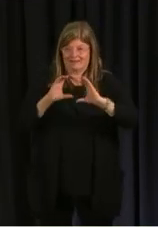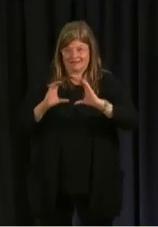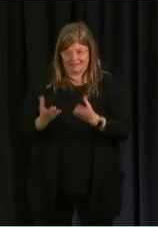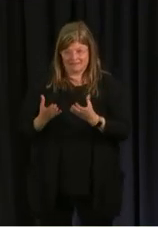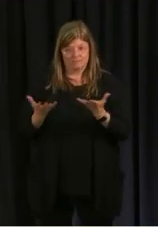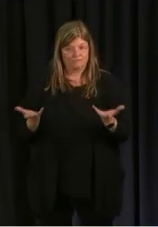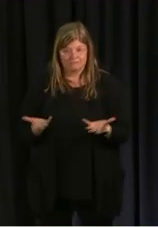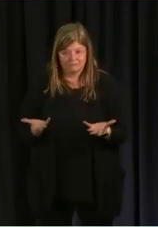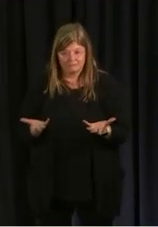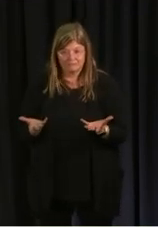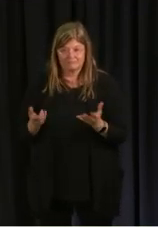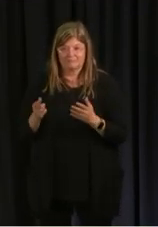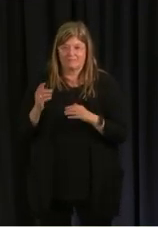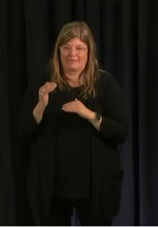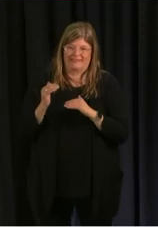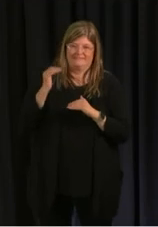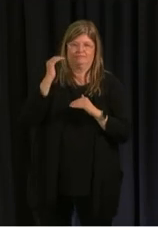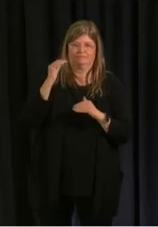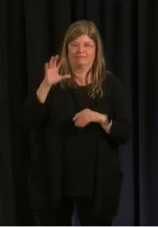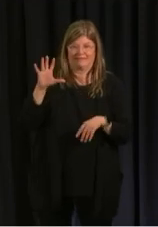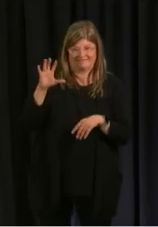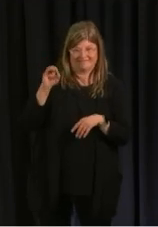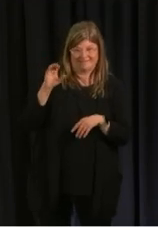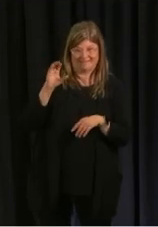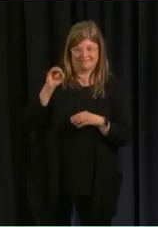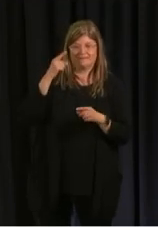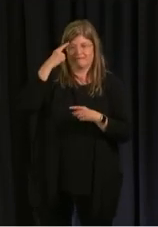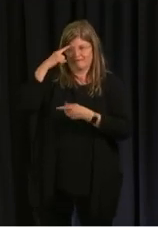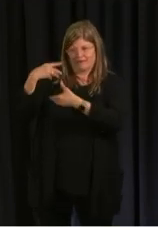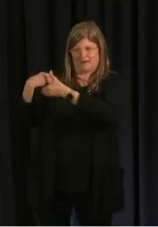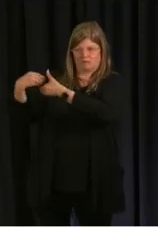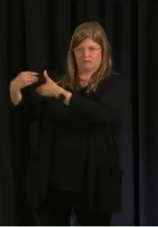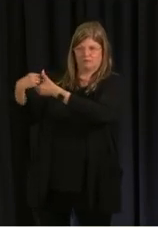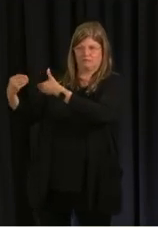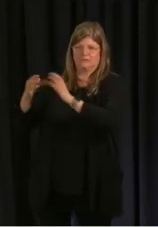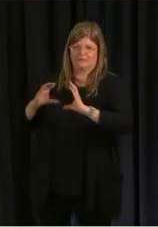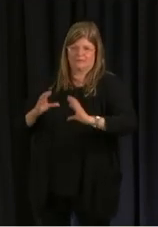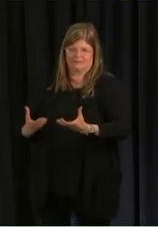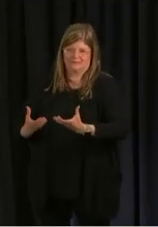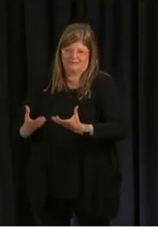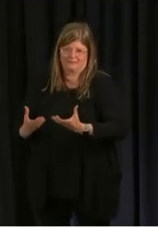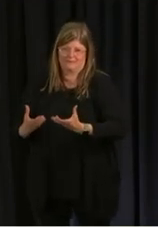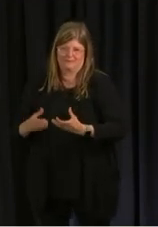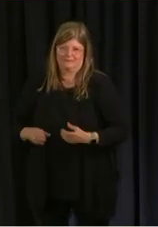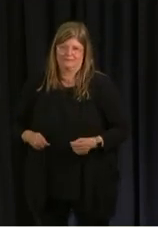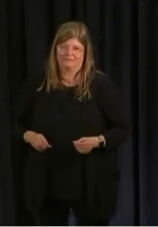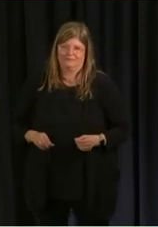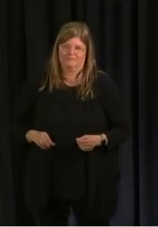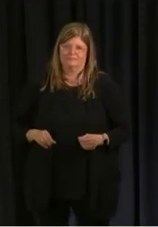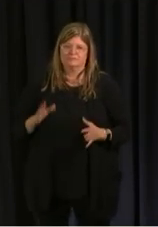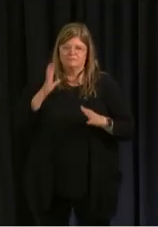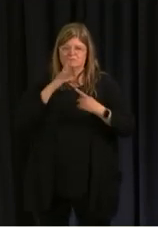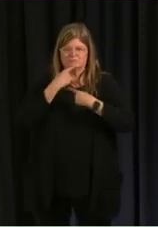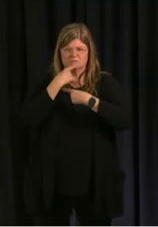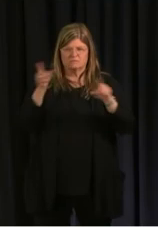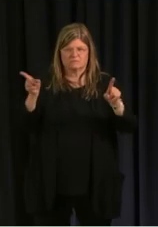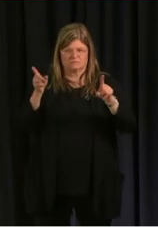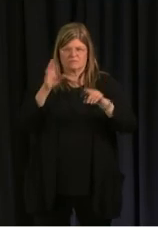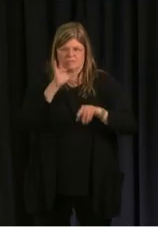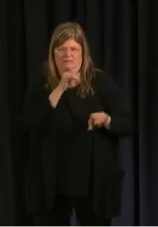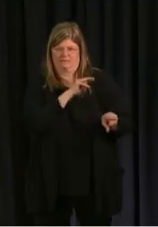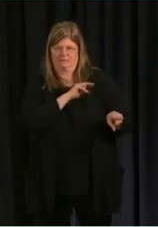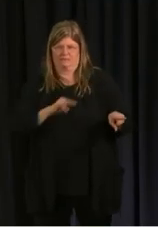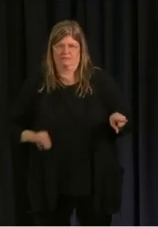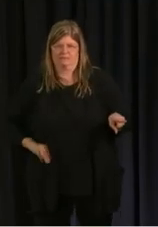to 50 for outdoor group fitness classes. So those were announced by Mayor Bowser as beginning